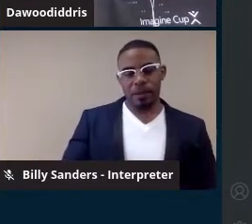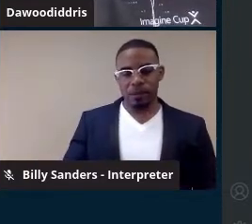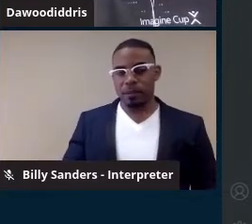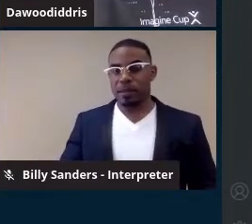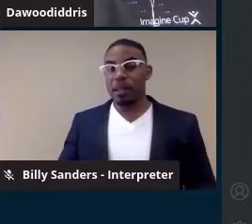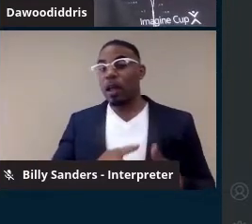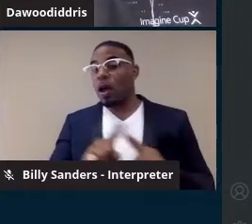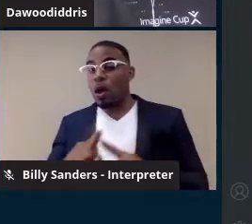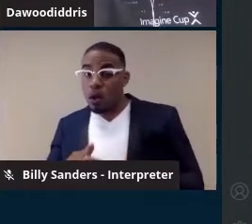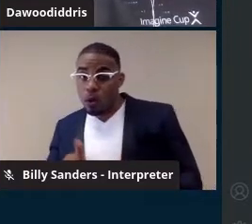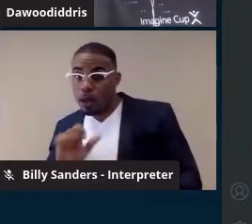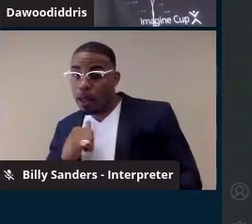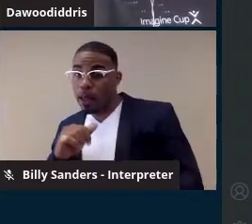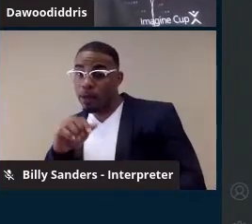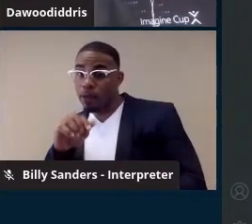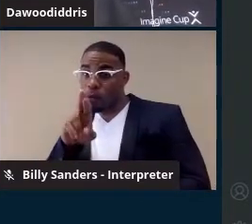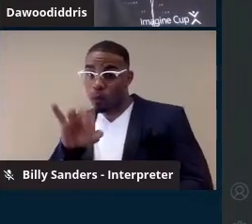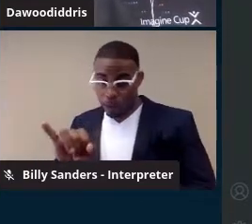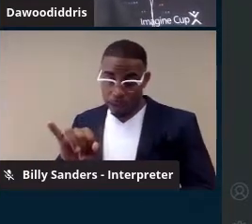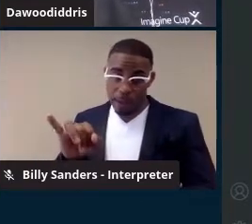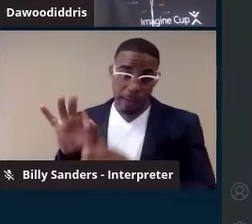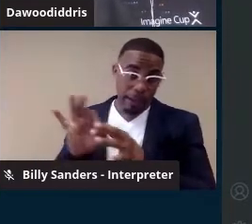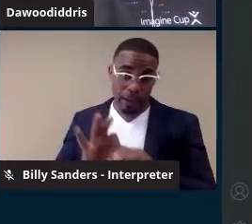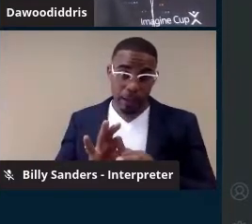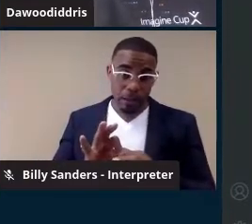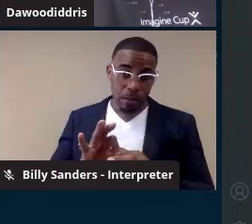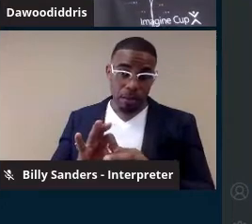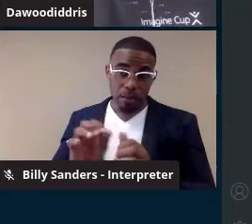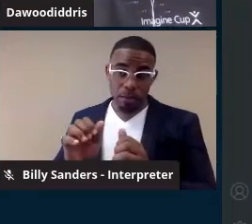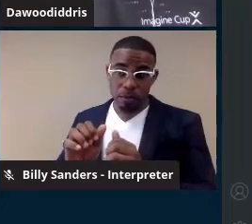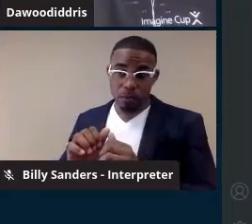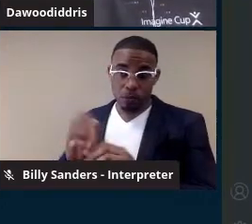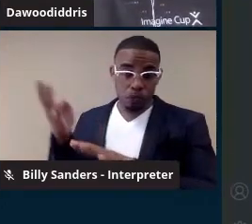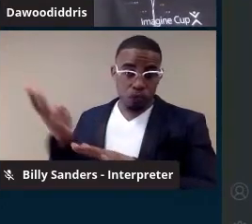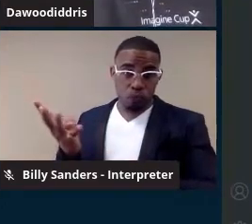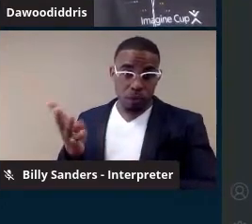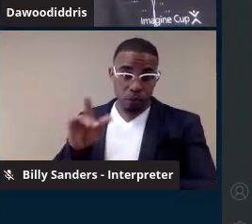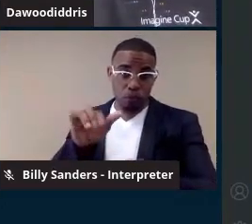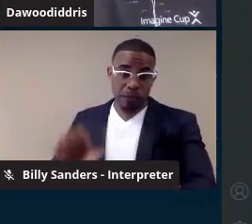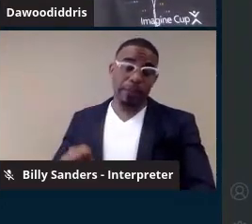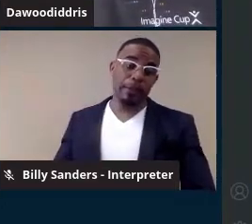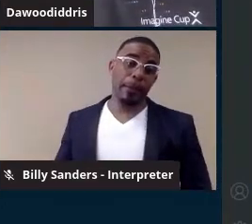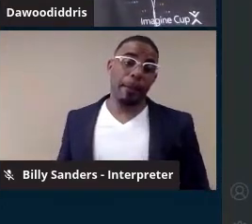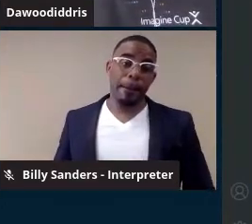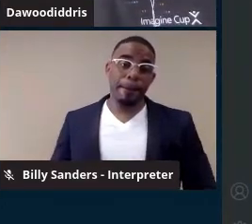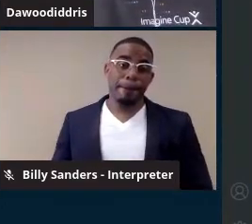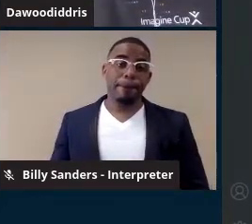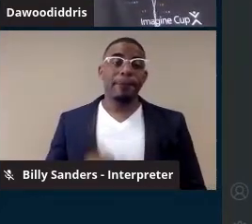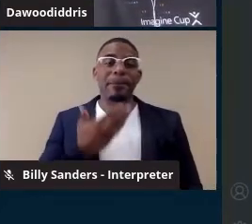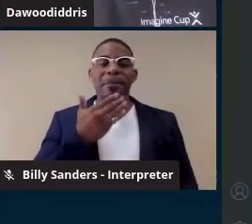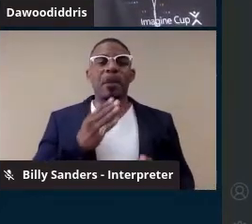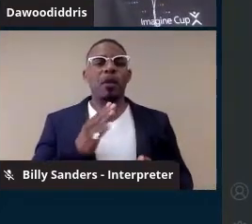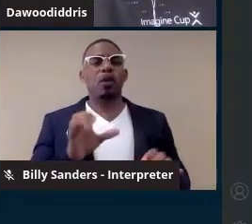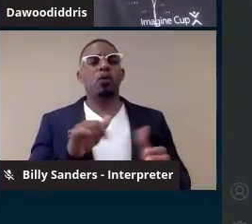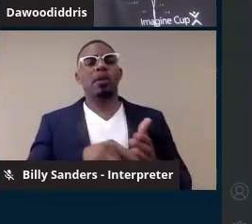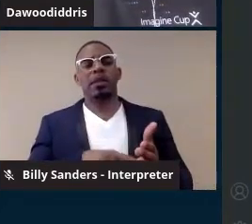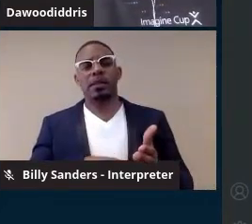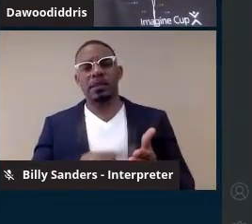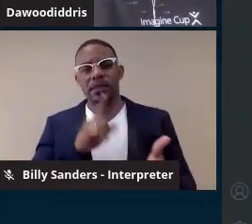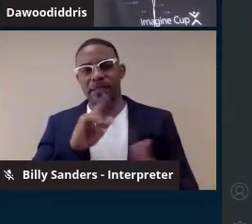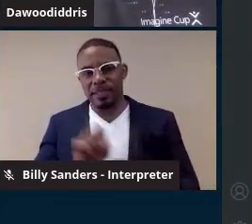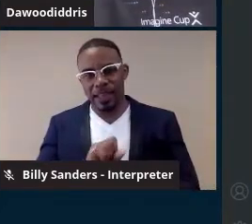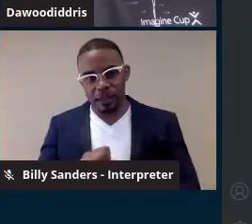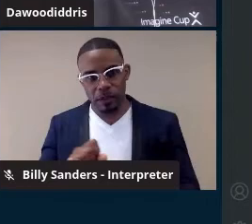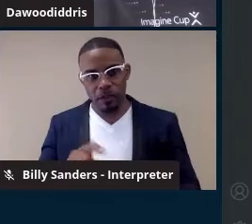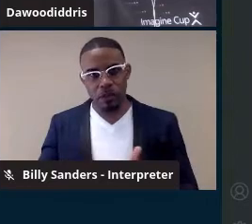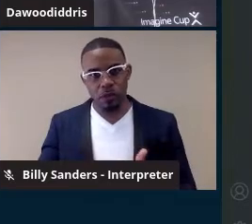also we had a URI connecting with the connection string. The best way to actually do it is actually